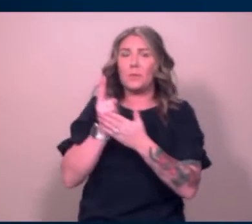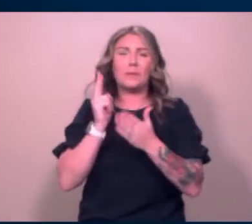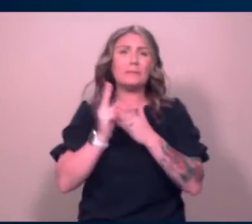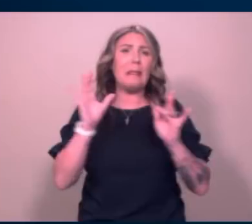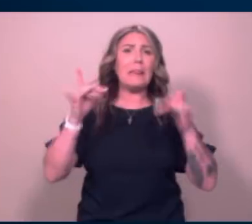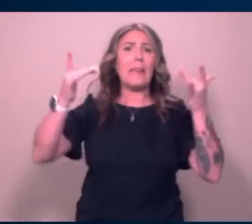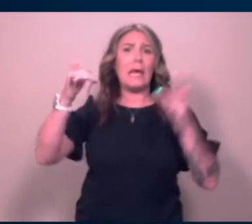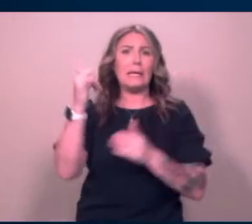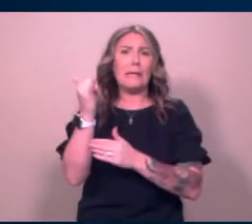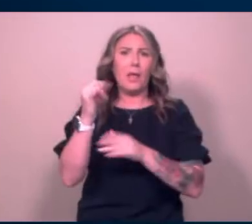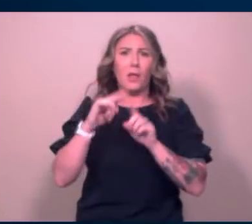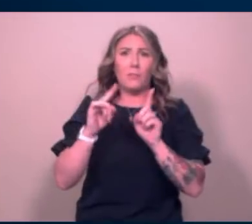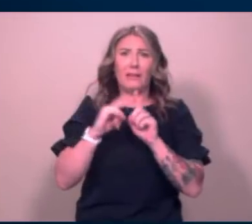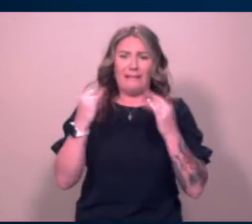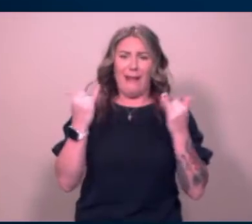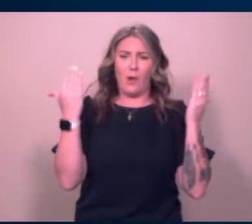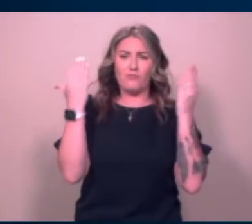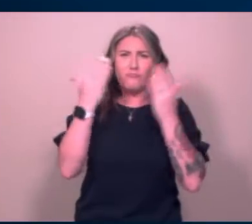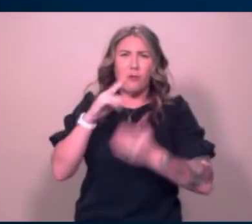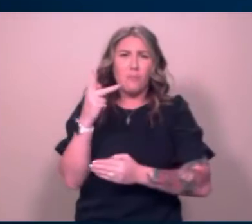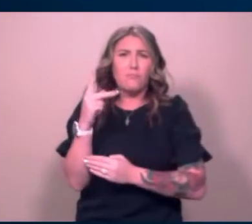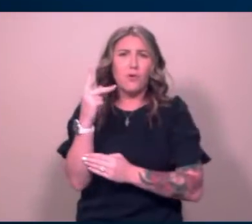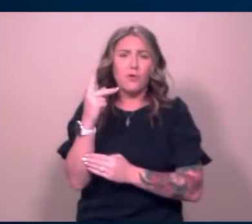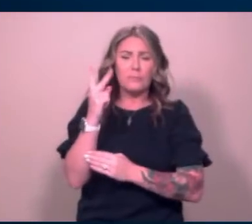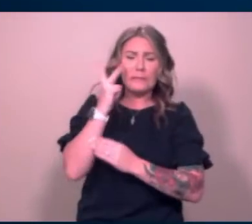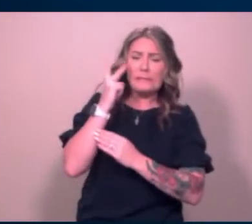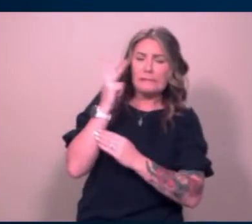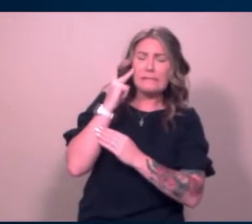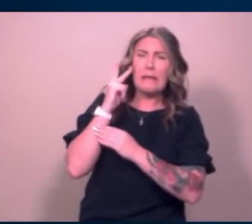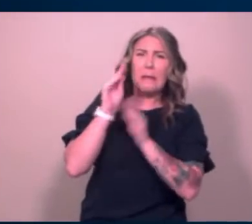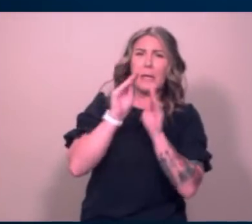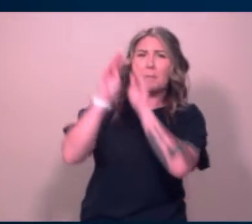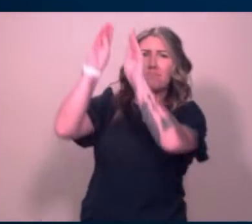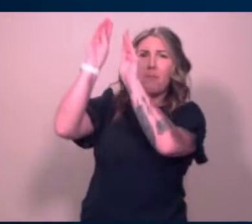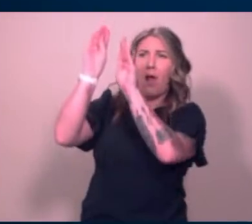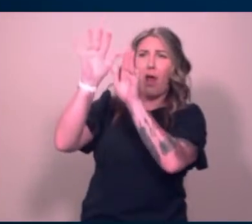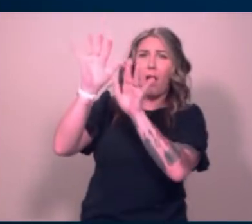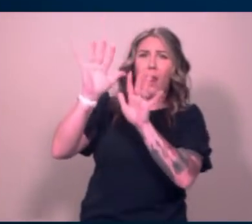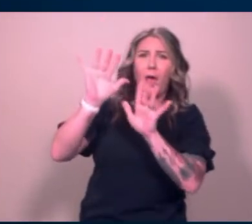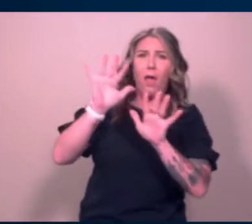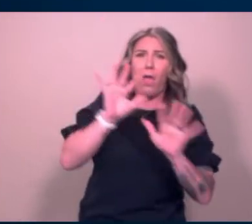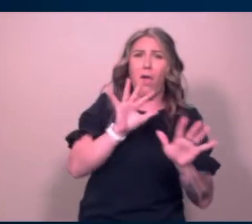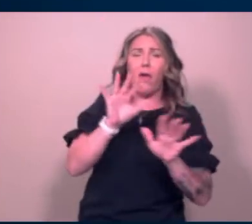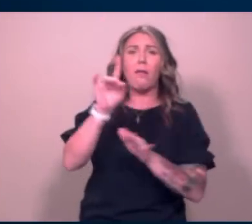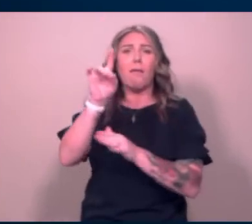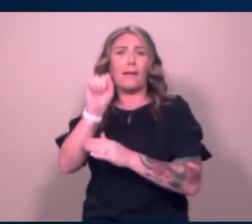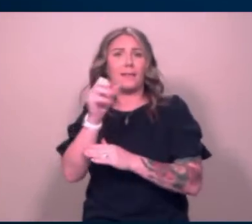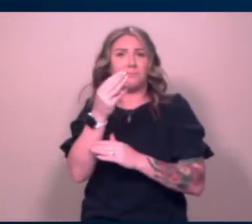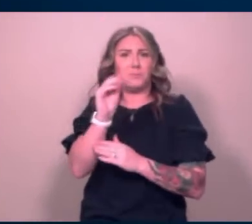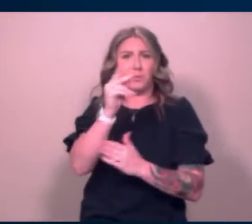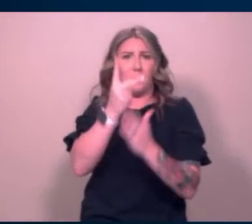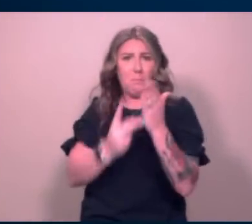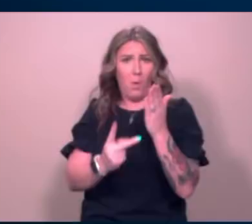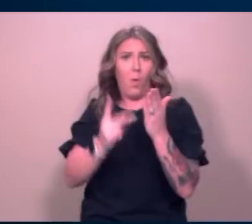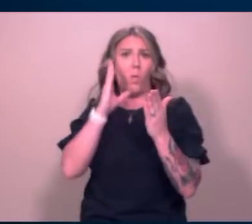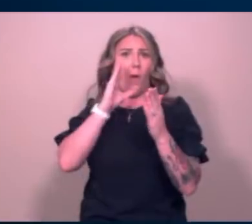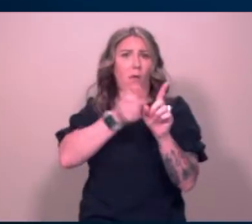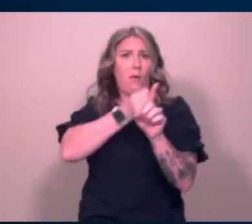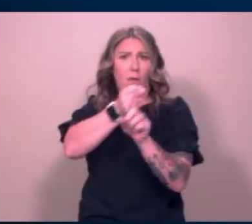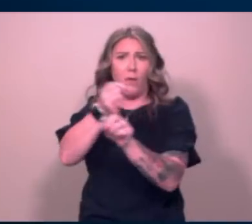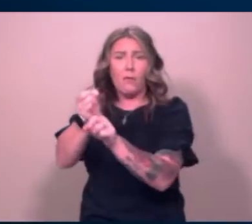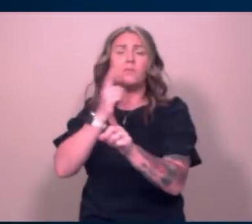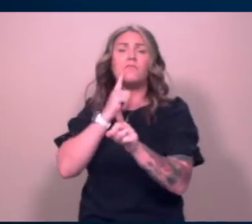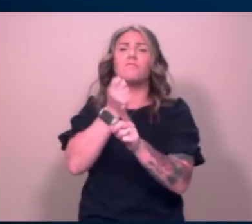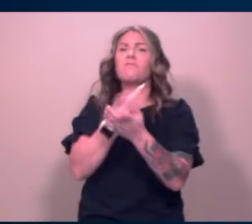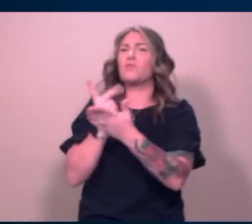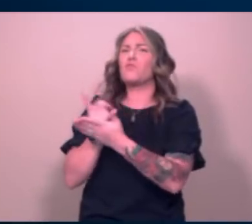now, there's a lot of dark purple in it, and you can see it kind of coming right at Kansas and Missouri. And also remember, a few weeks ago, if you follow